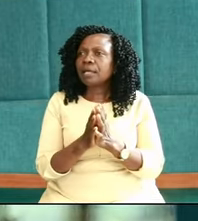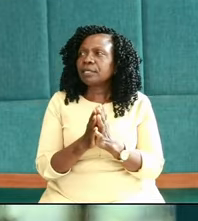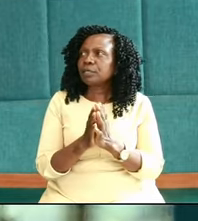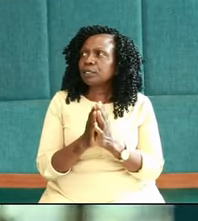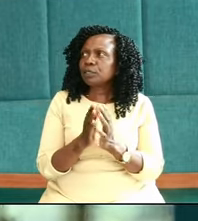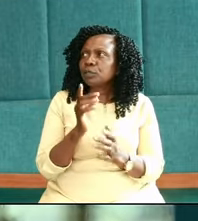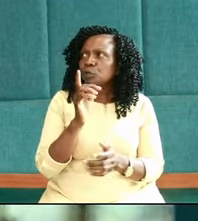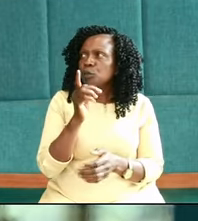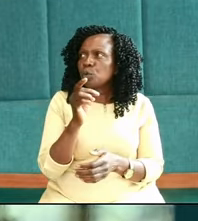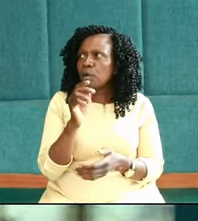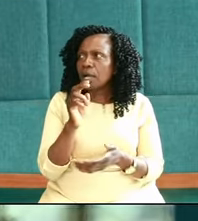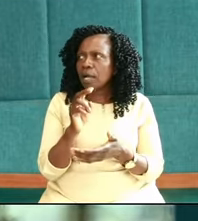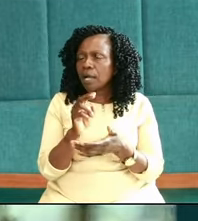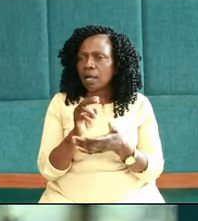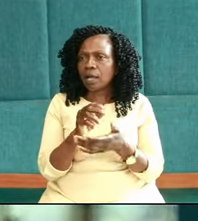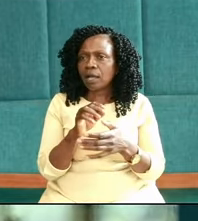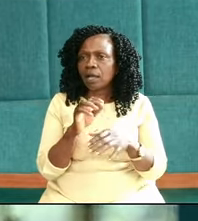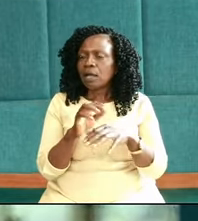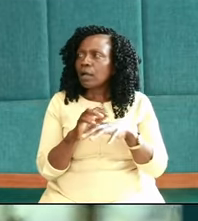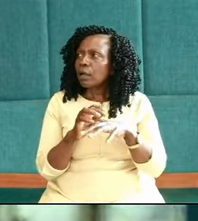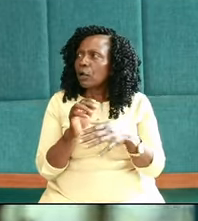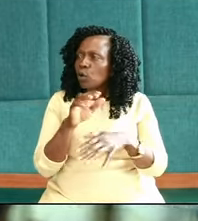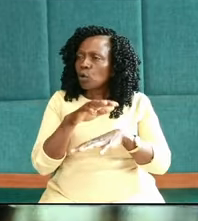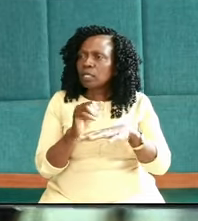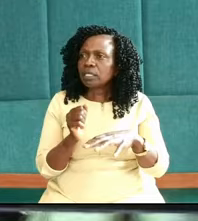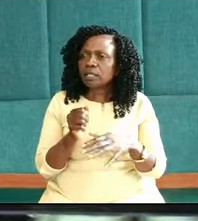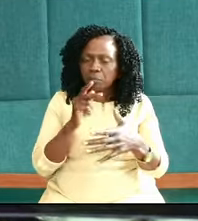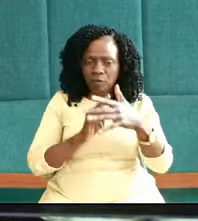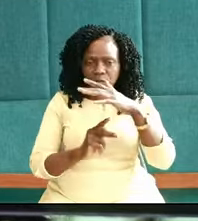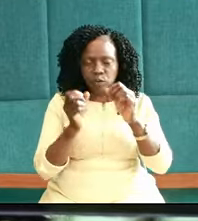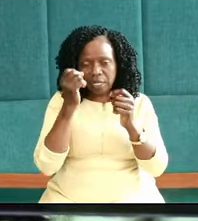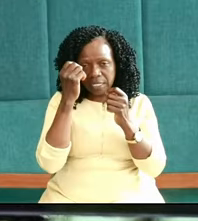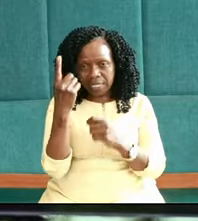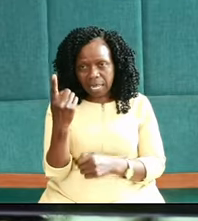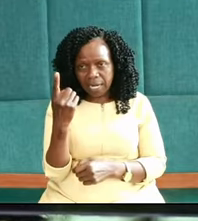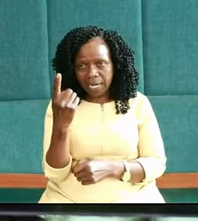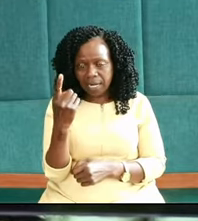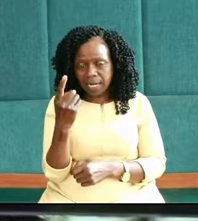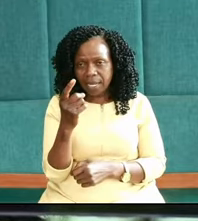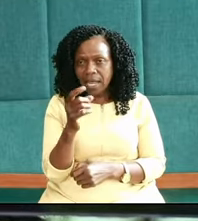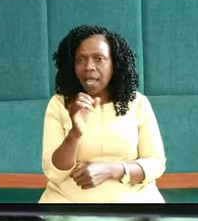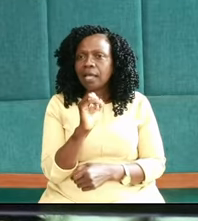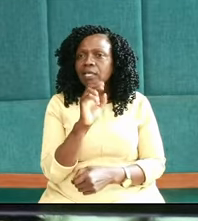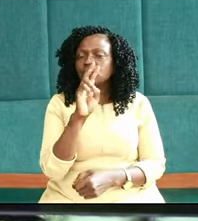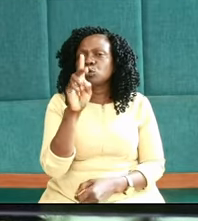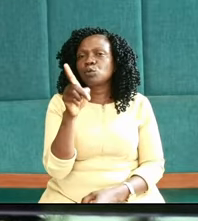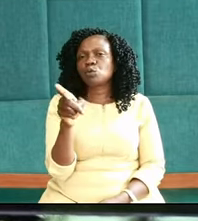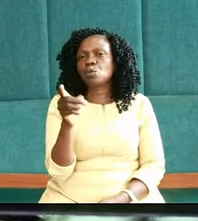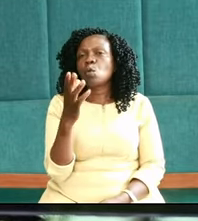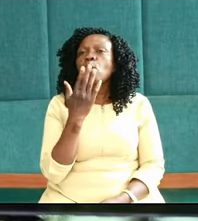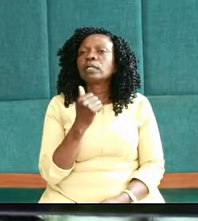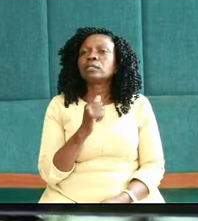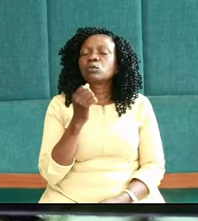the prophets to understand me, I saw your heart wanting to understand me.